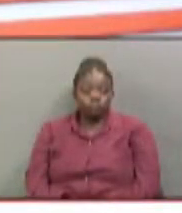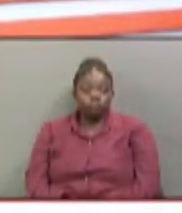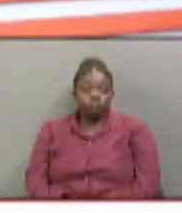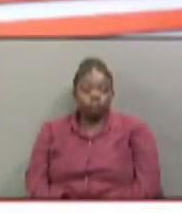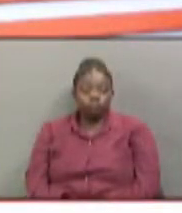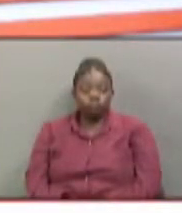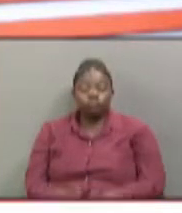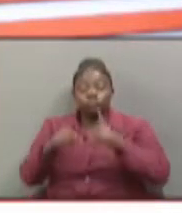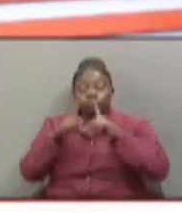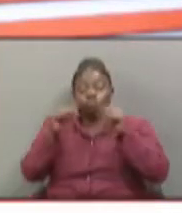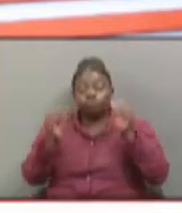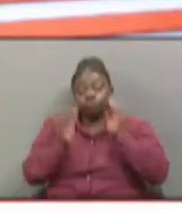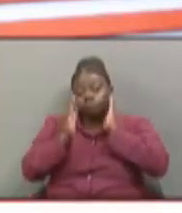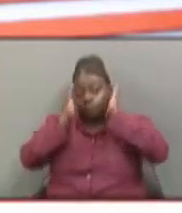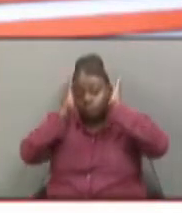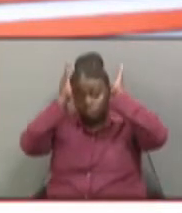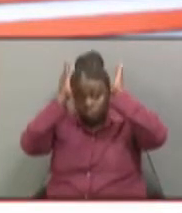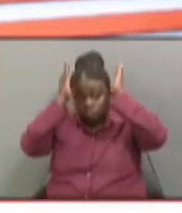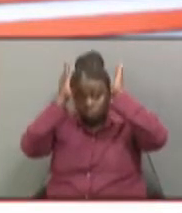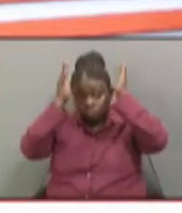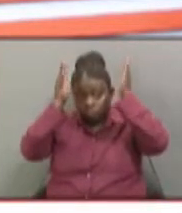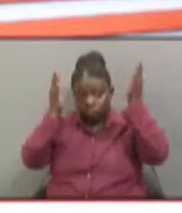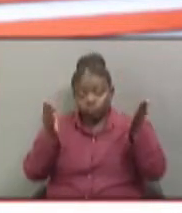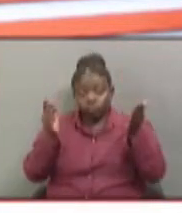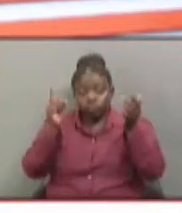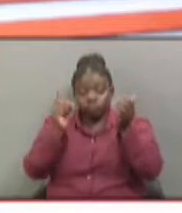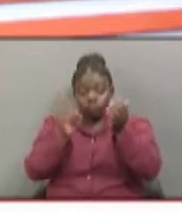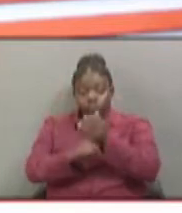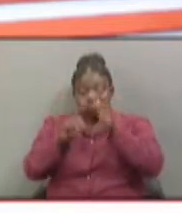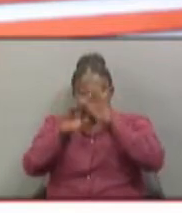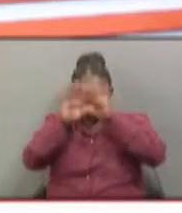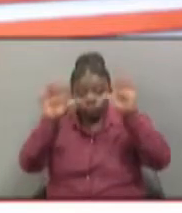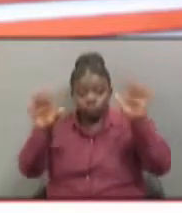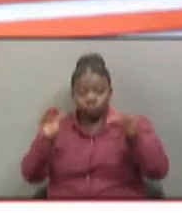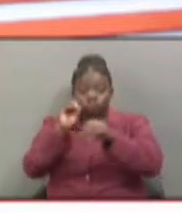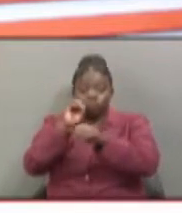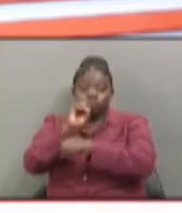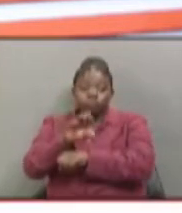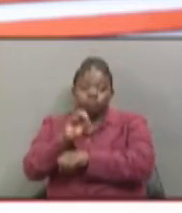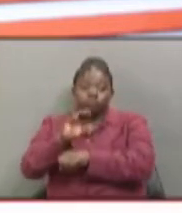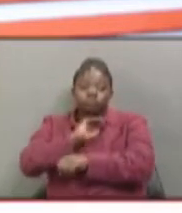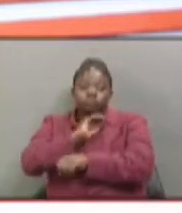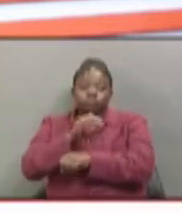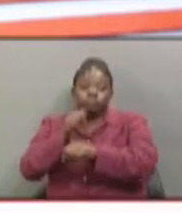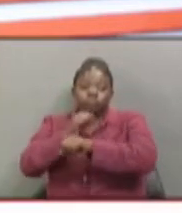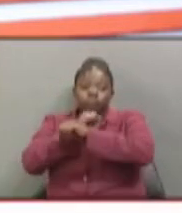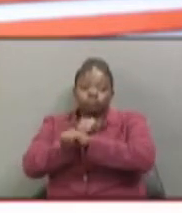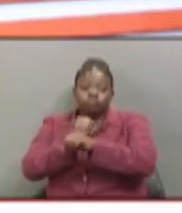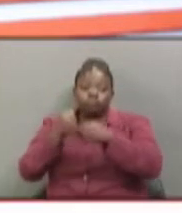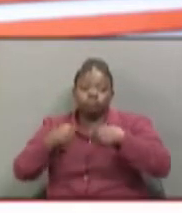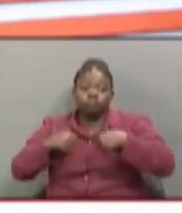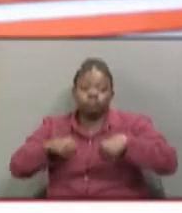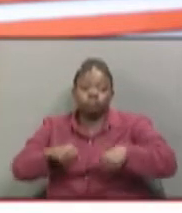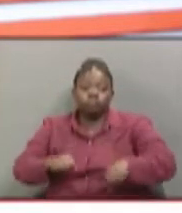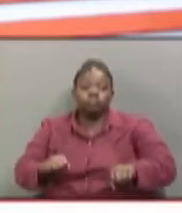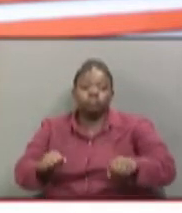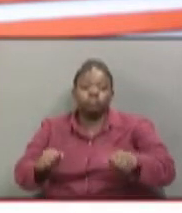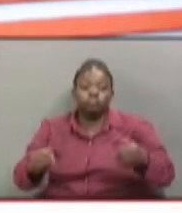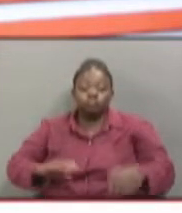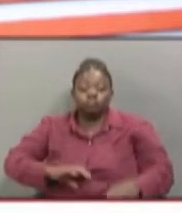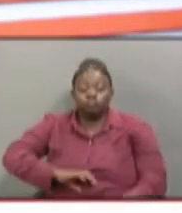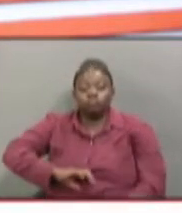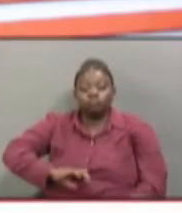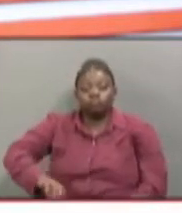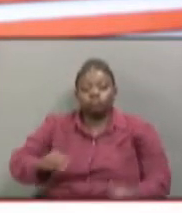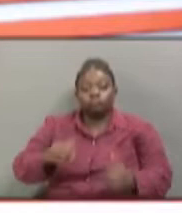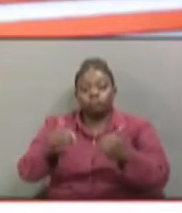weewaawo bigambo bya Ssaabasumba kyemmanyi obifunye bulungi, naddala akubiriza abakyala okwewalira ddala ebikolwa ebyokuwakulamu embuto abaana